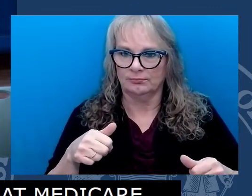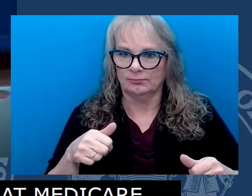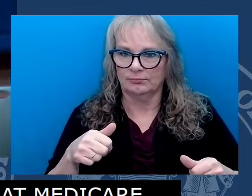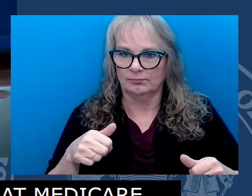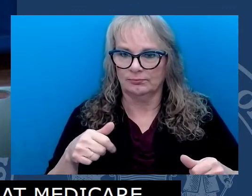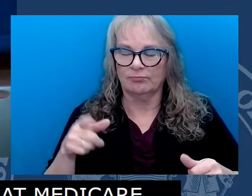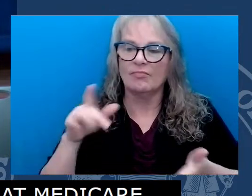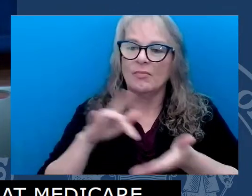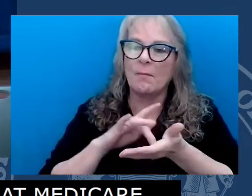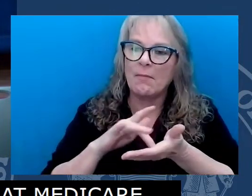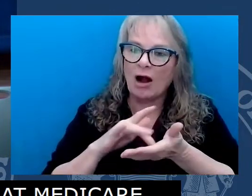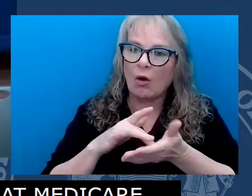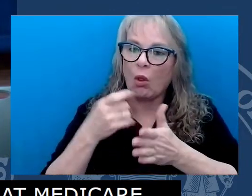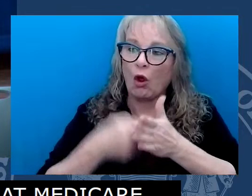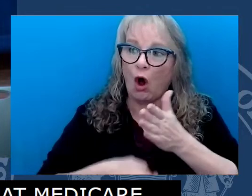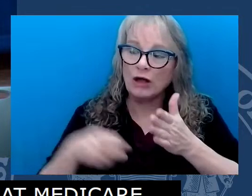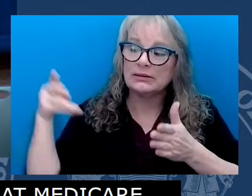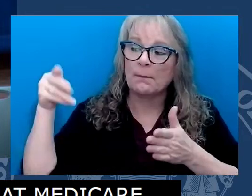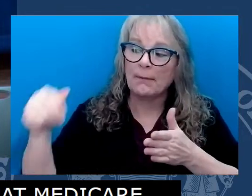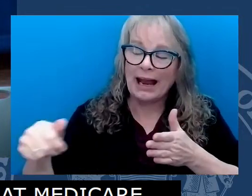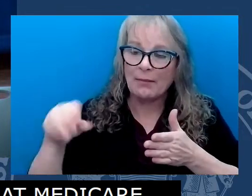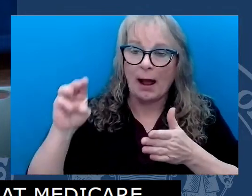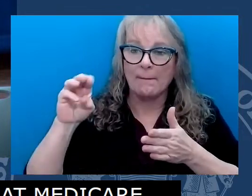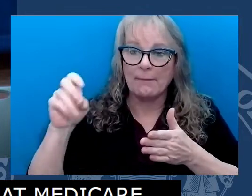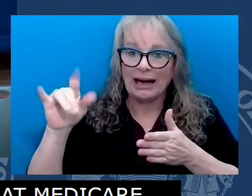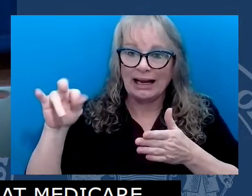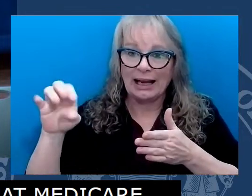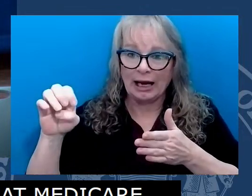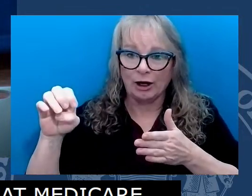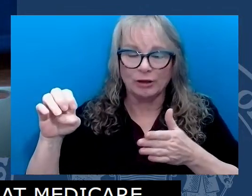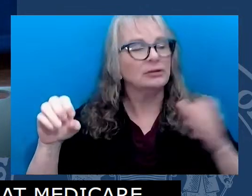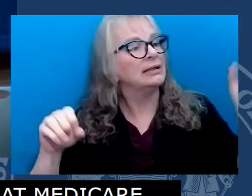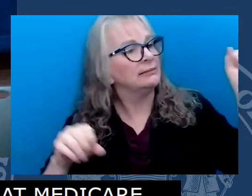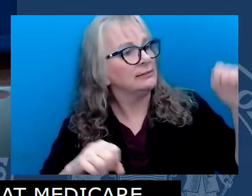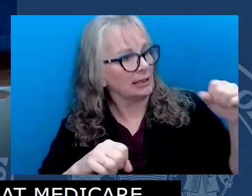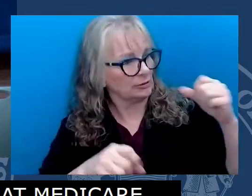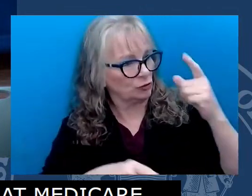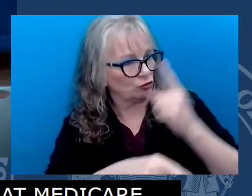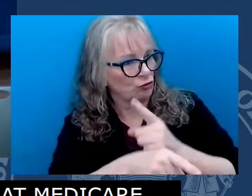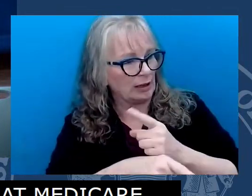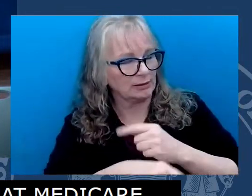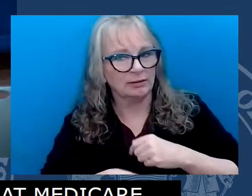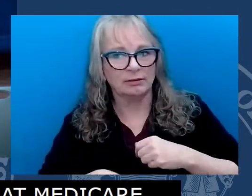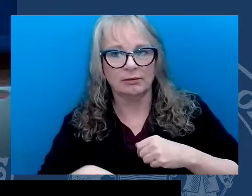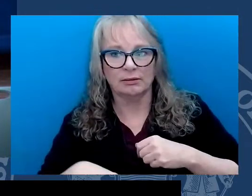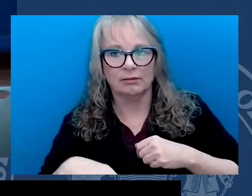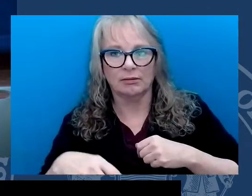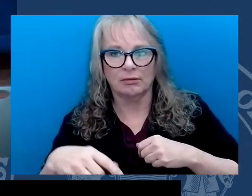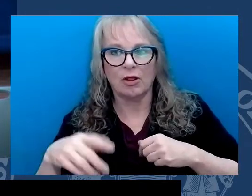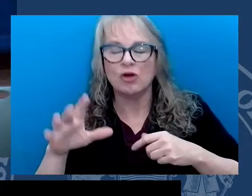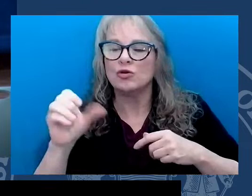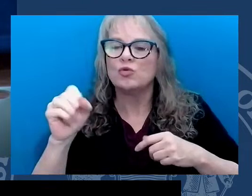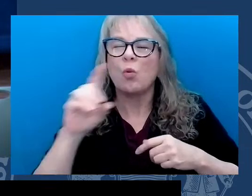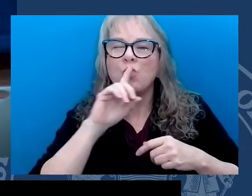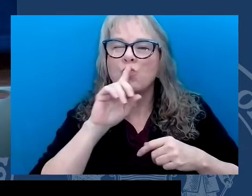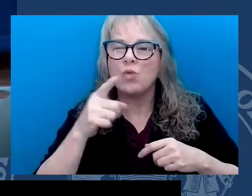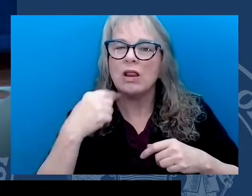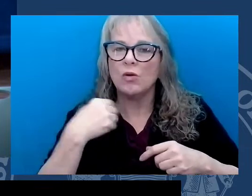medical cost is paid by Medicare. Correct. That's correct. So I'm getting, so we're really focused